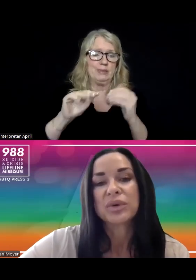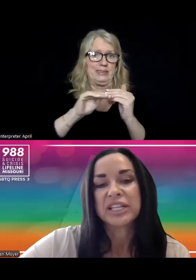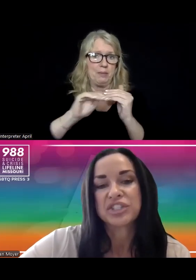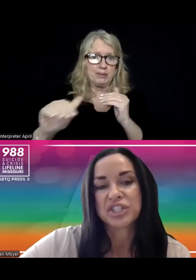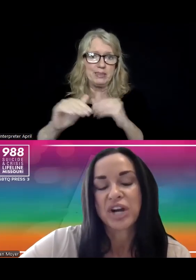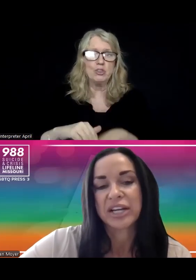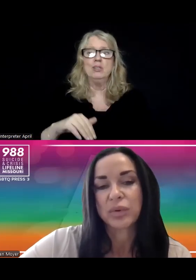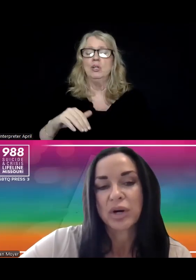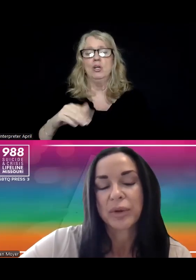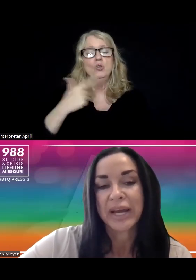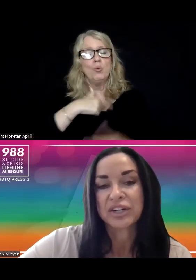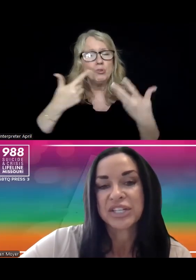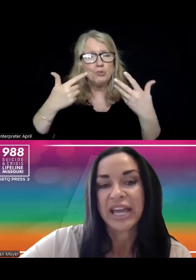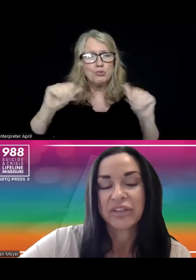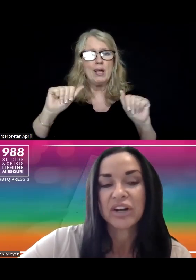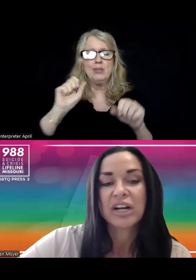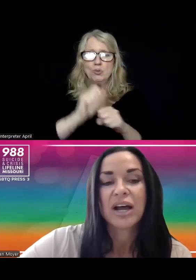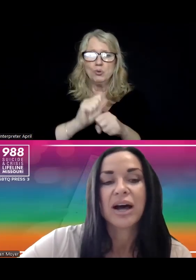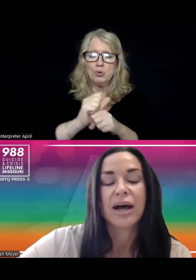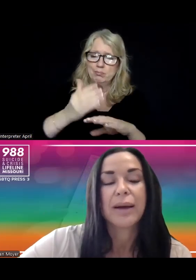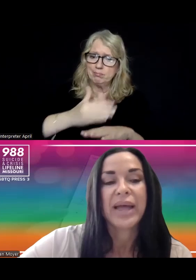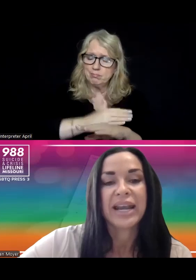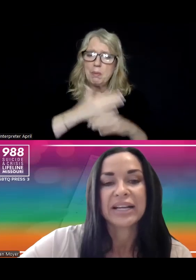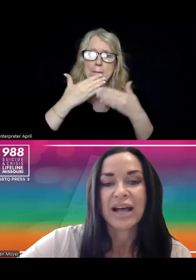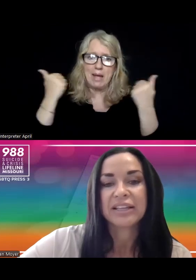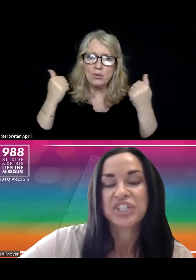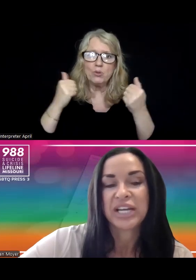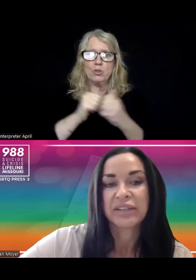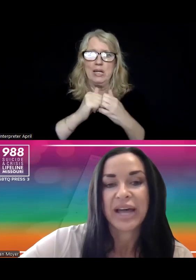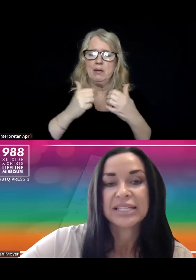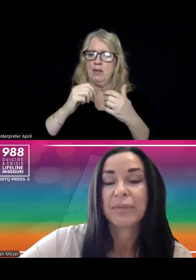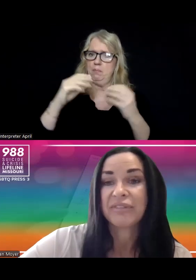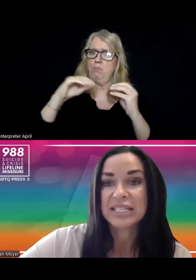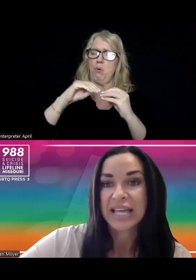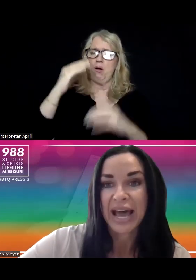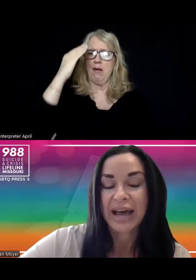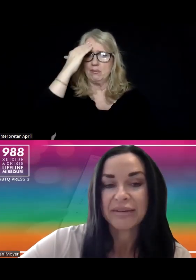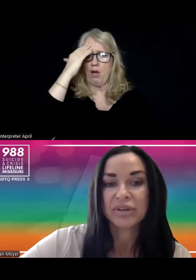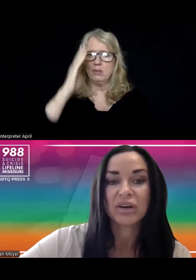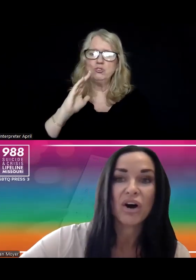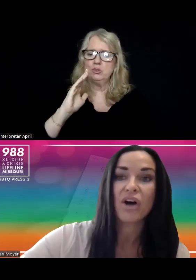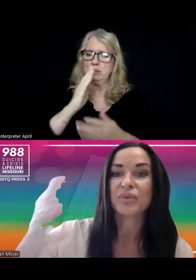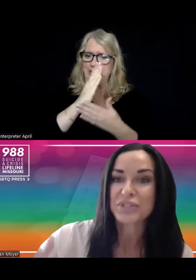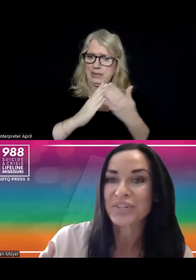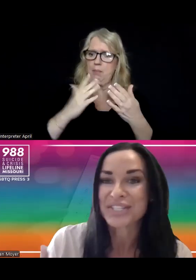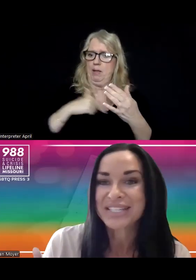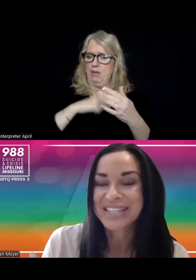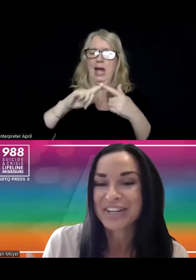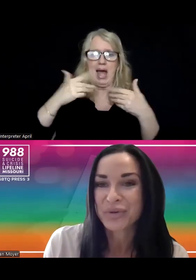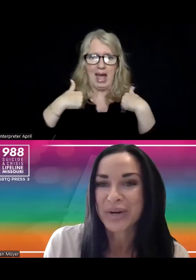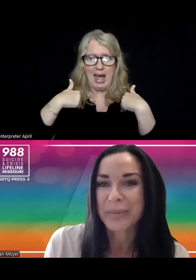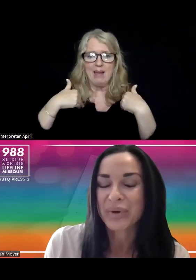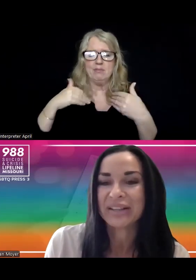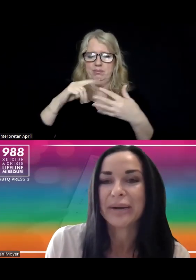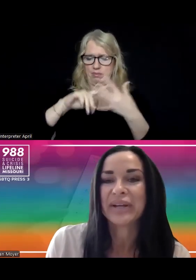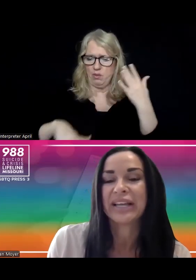we're really just trying to work better together, and acknowledging that some of us have all the resources under